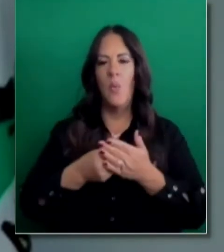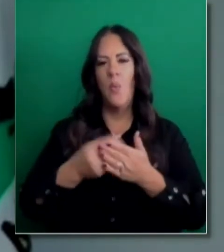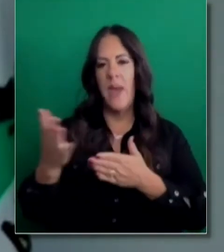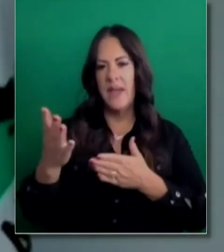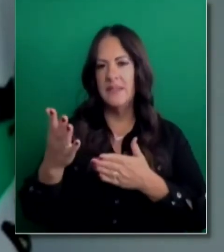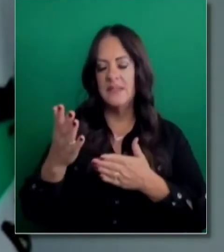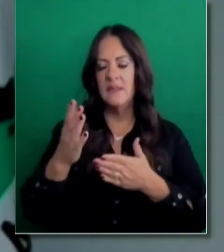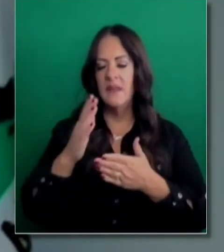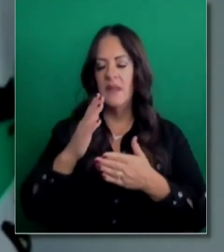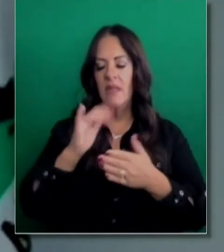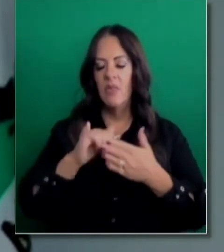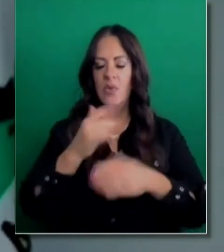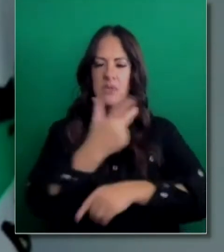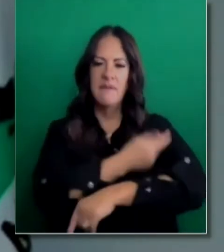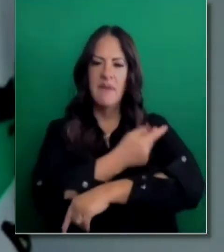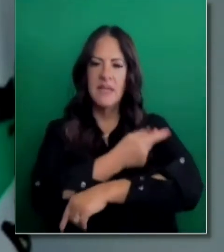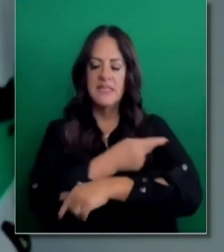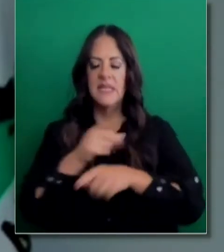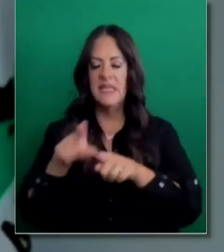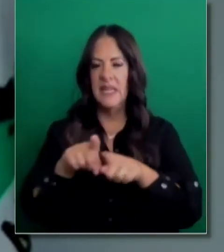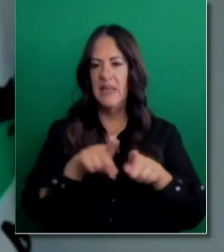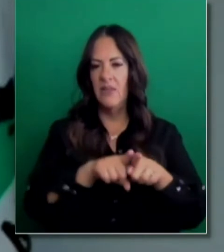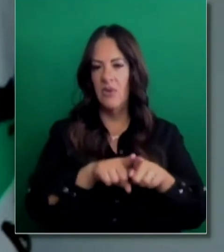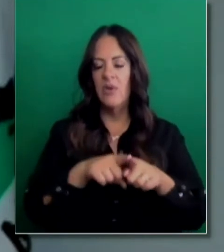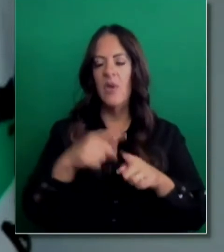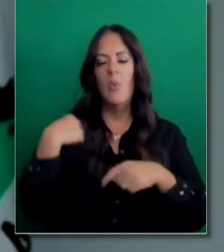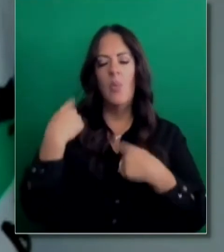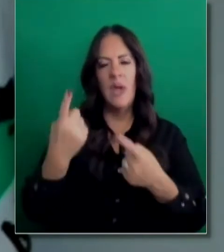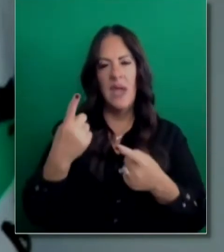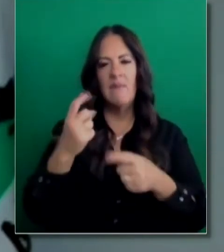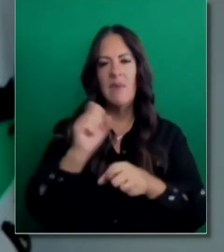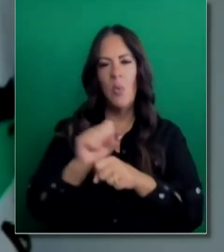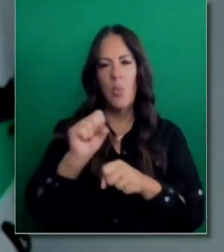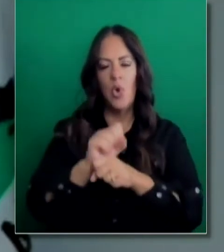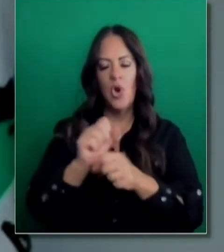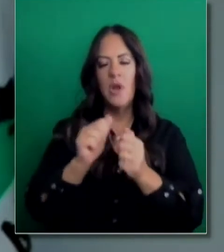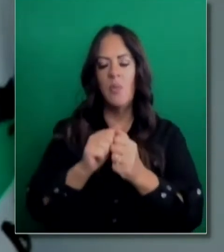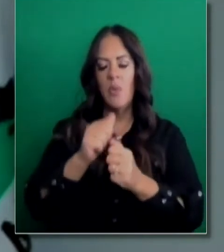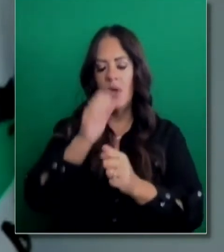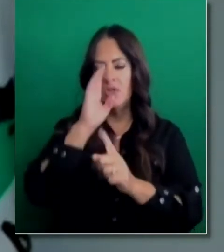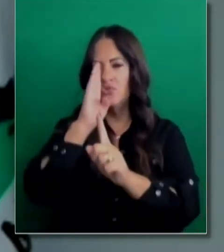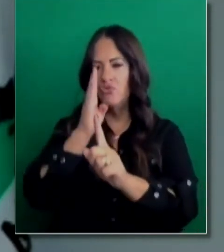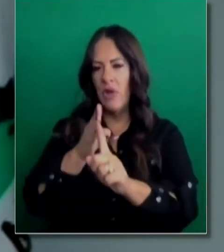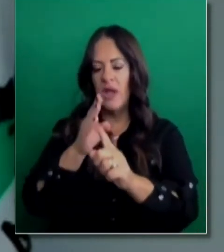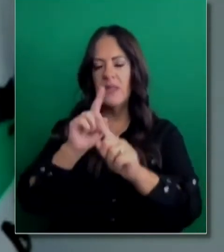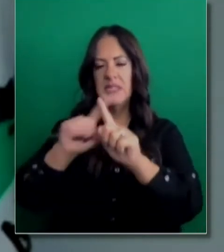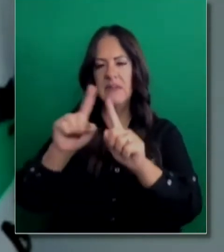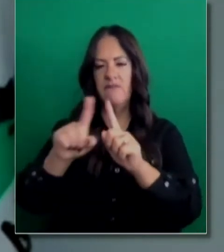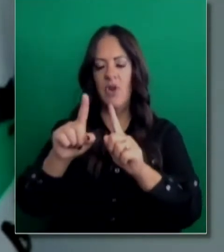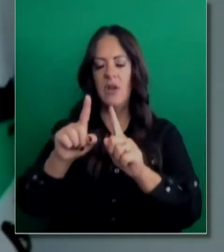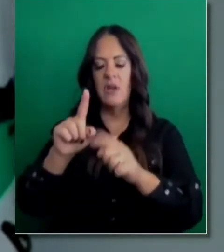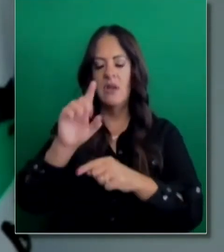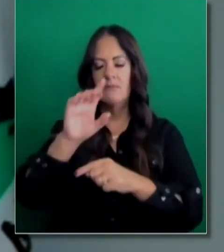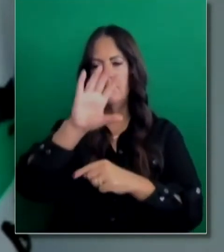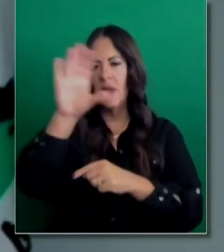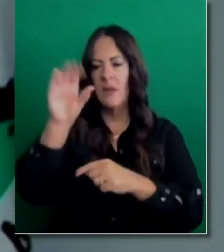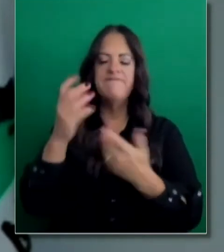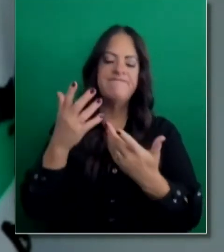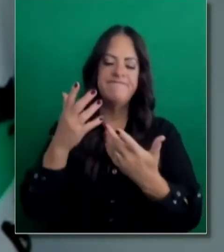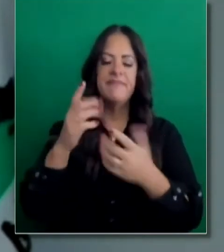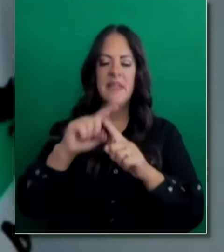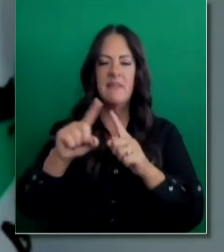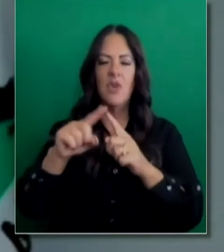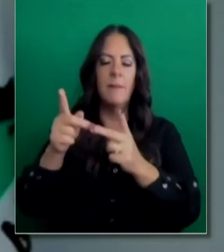really working over the last many days, weeks, with our direct partners who are the vaccinators, sending the message